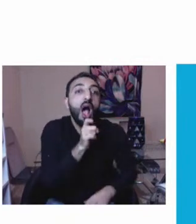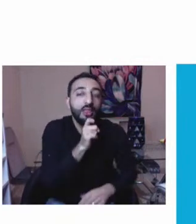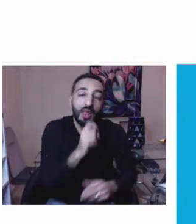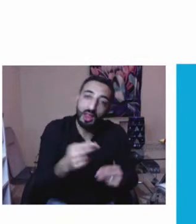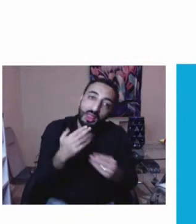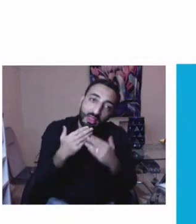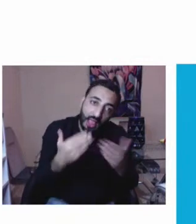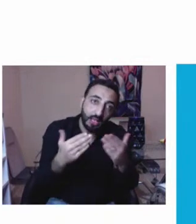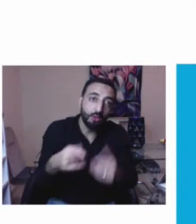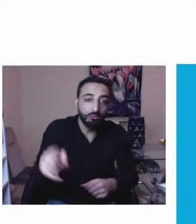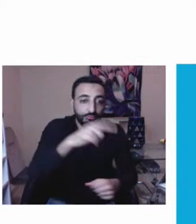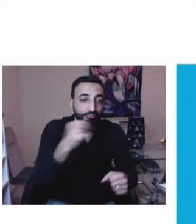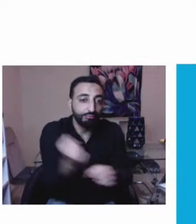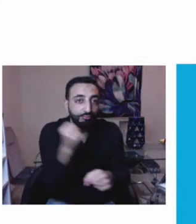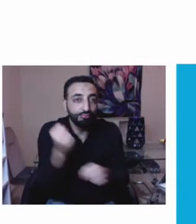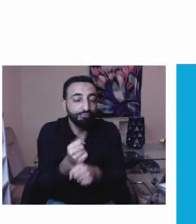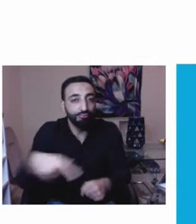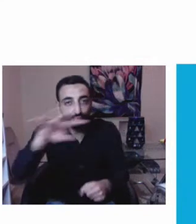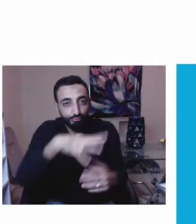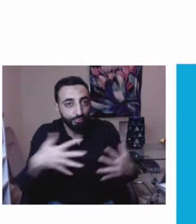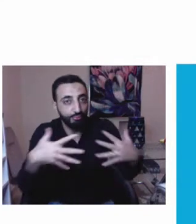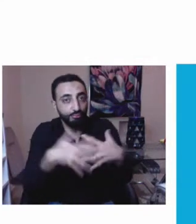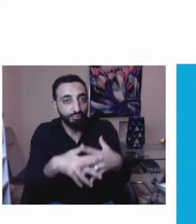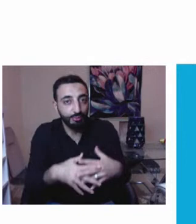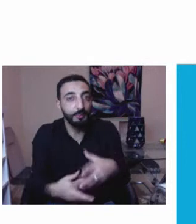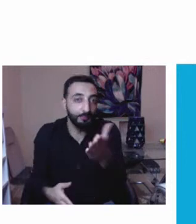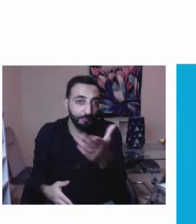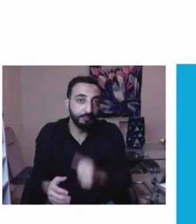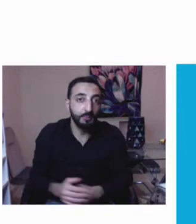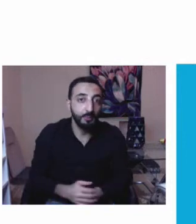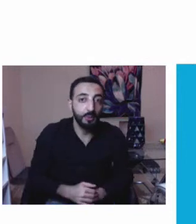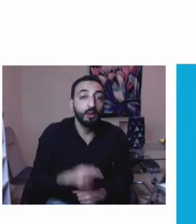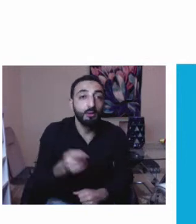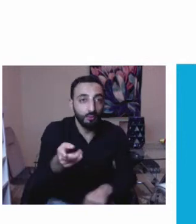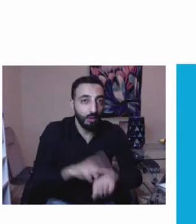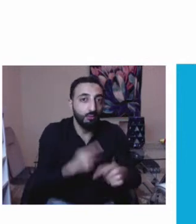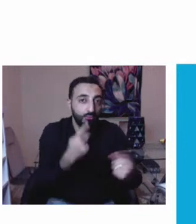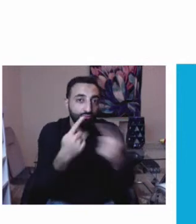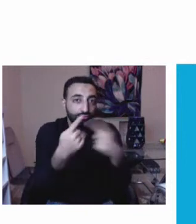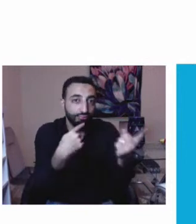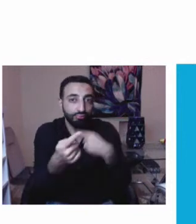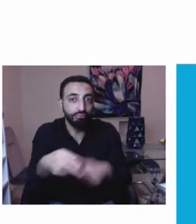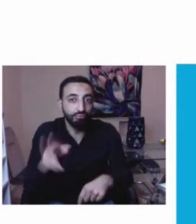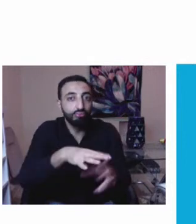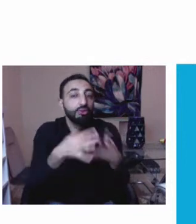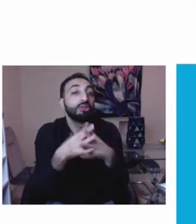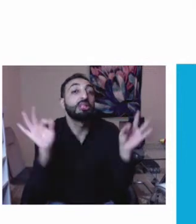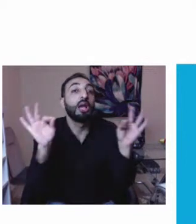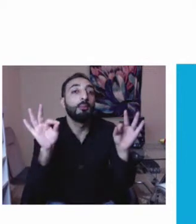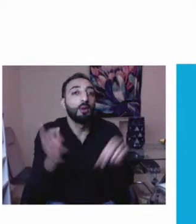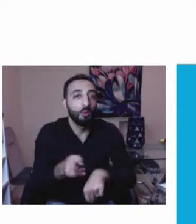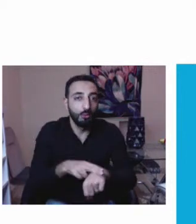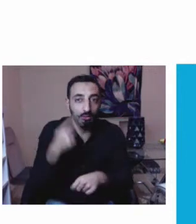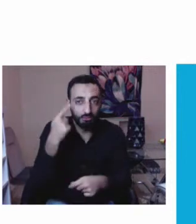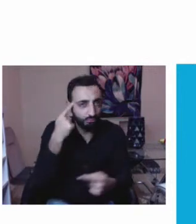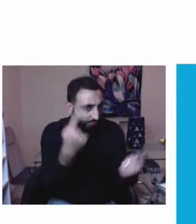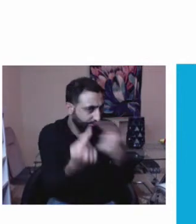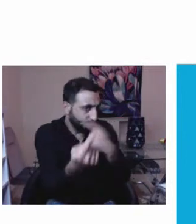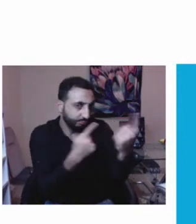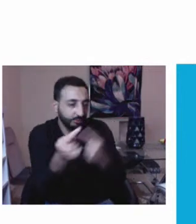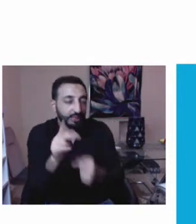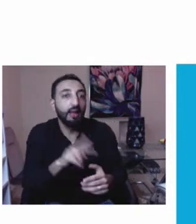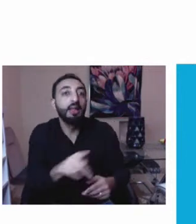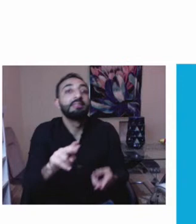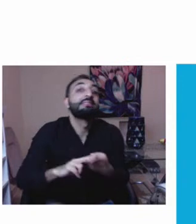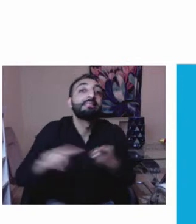the discussion of financing for peace building and sustaining peace, relatively little attention has been paid to finding tangible and